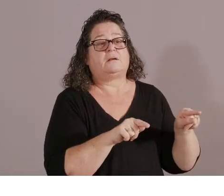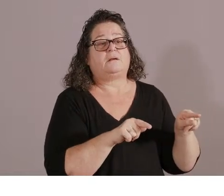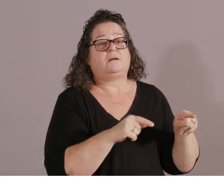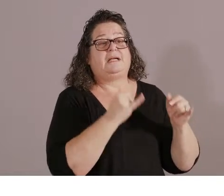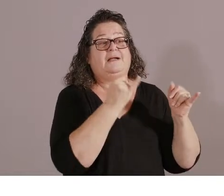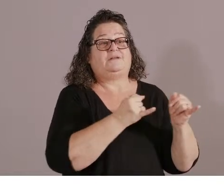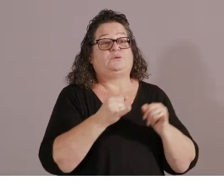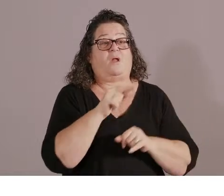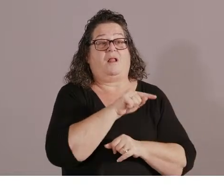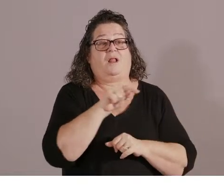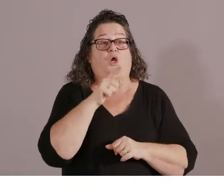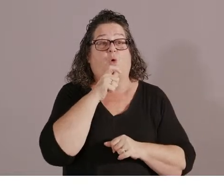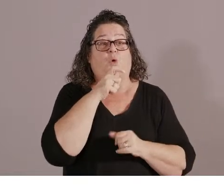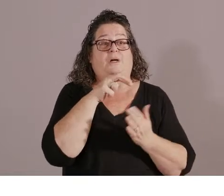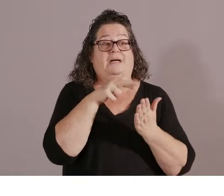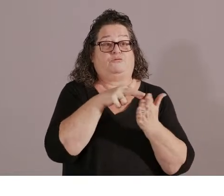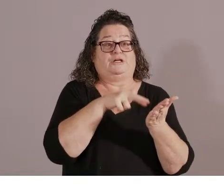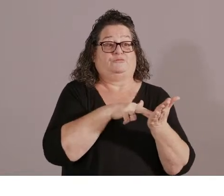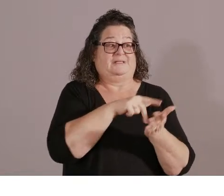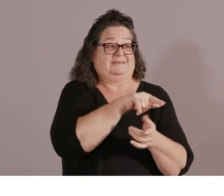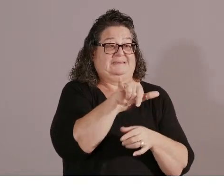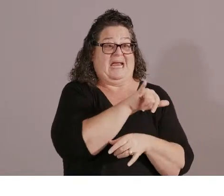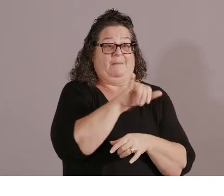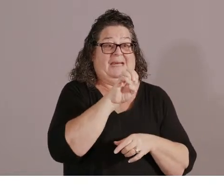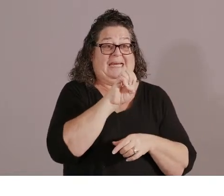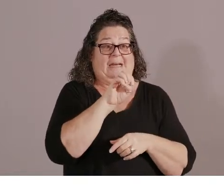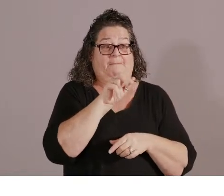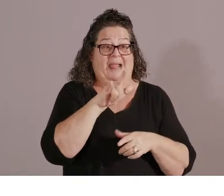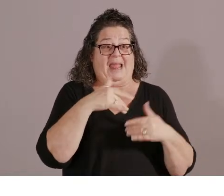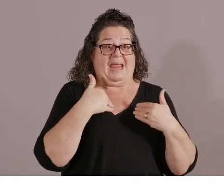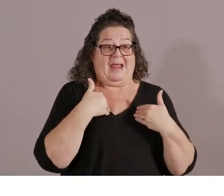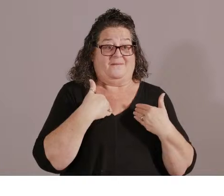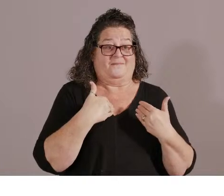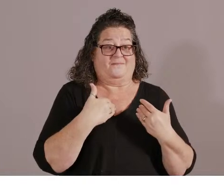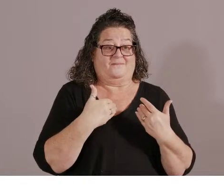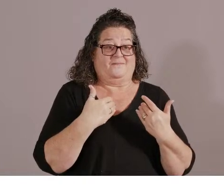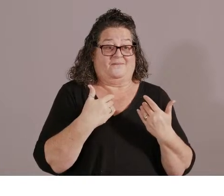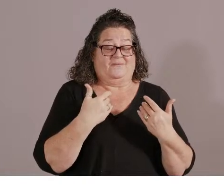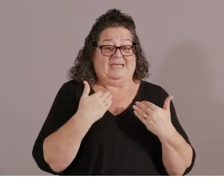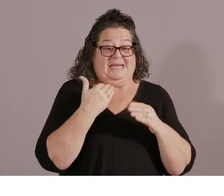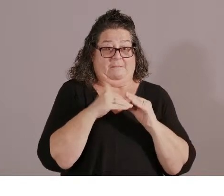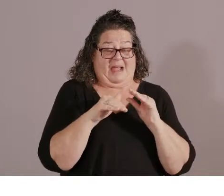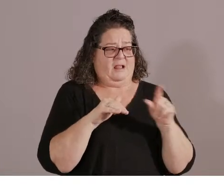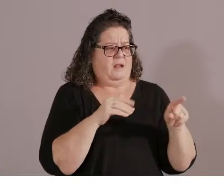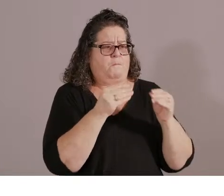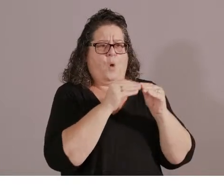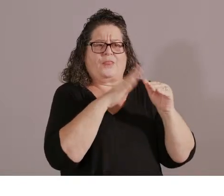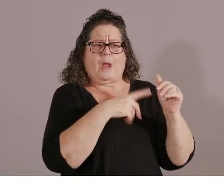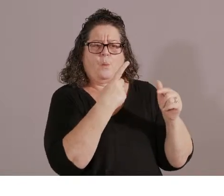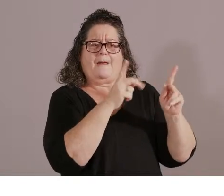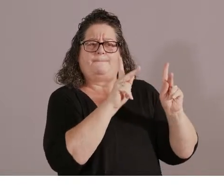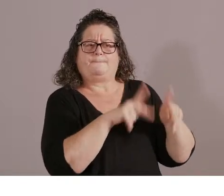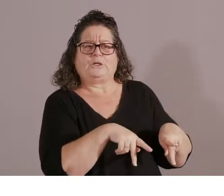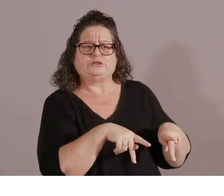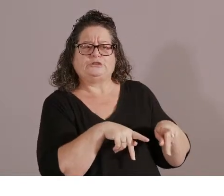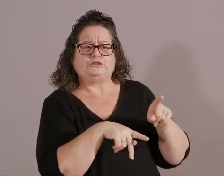the same email address. So if you scheduled an appointment for somebody and your email address is on there, but they're a